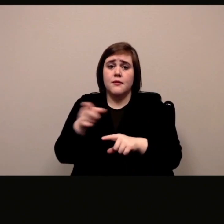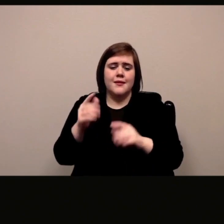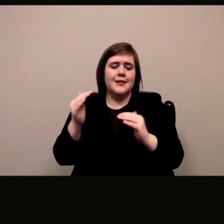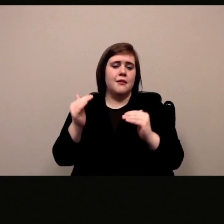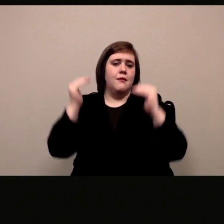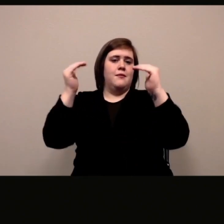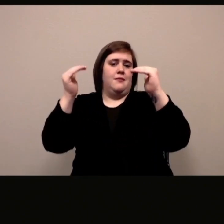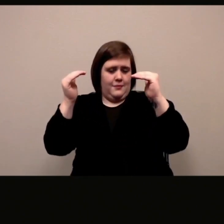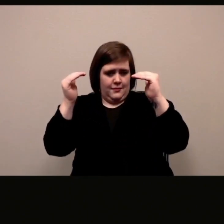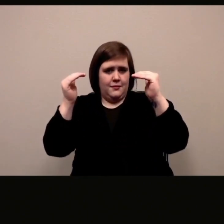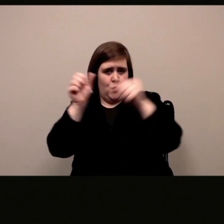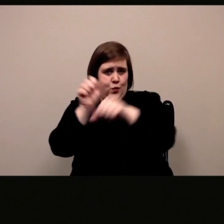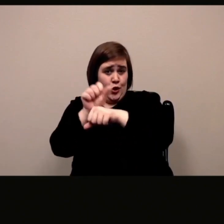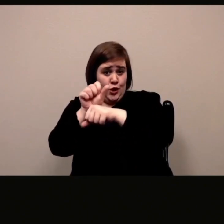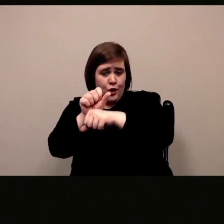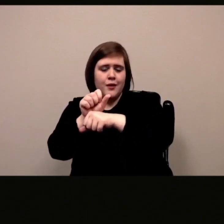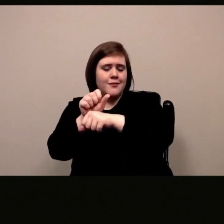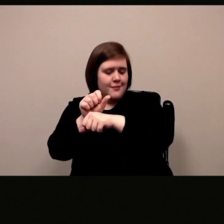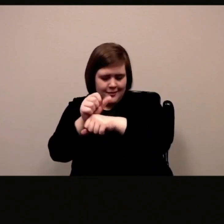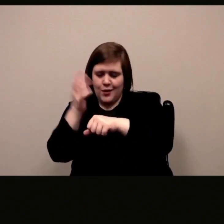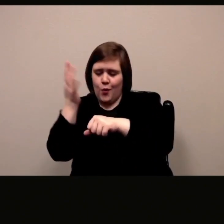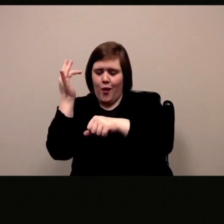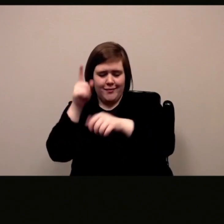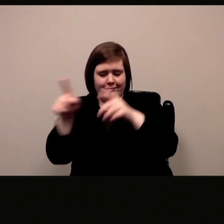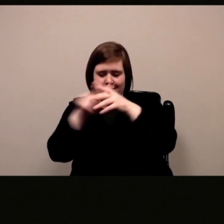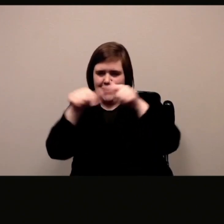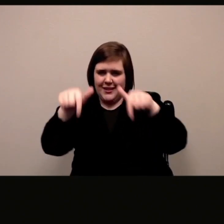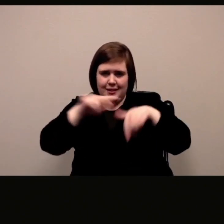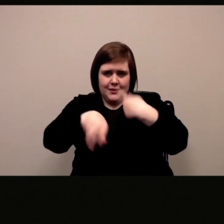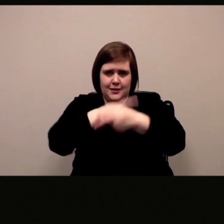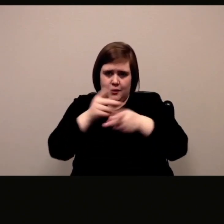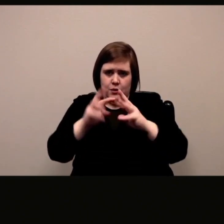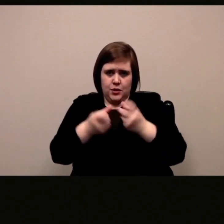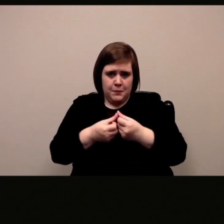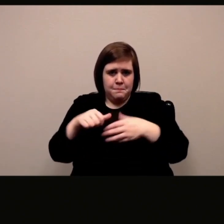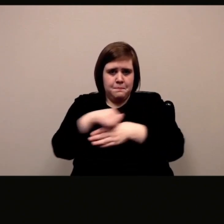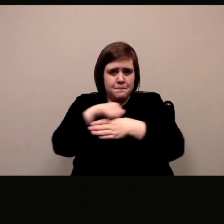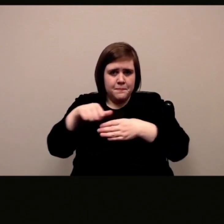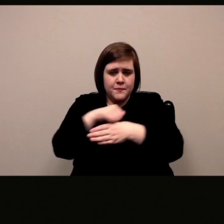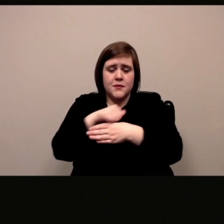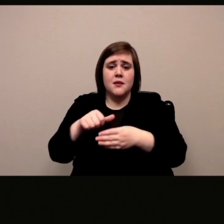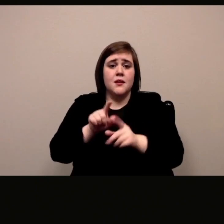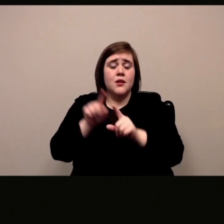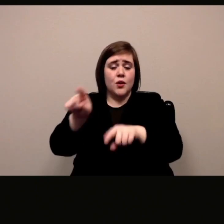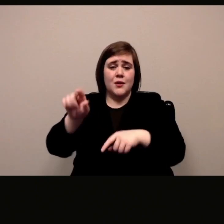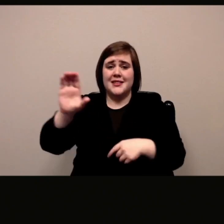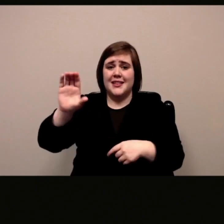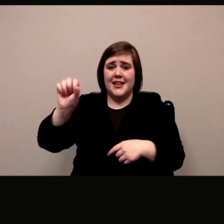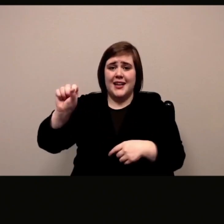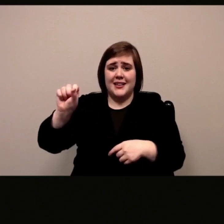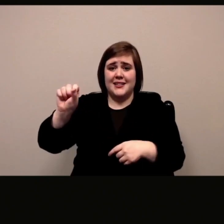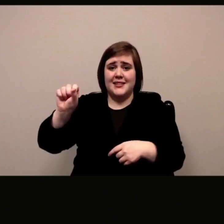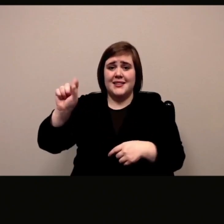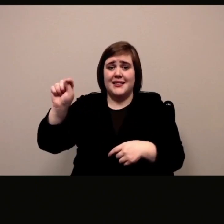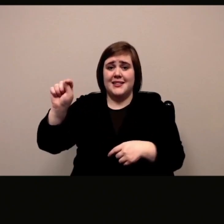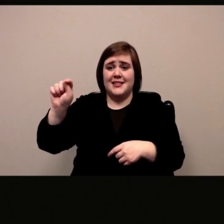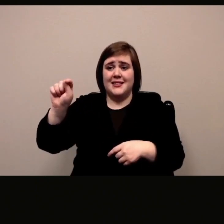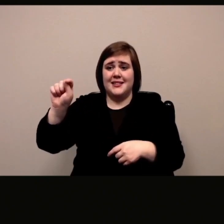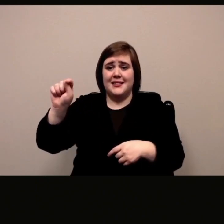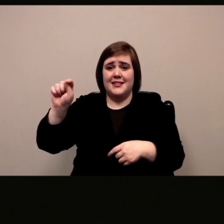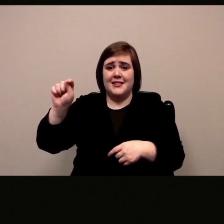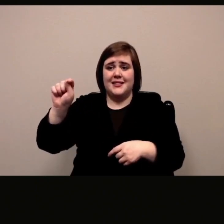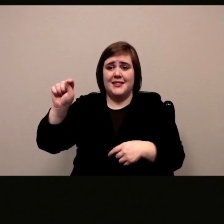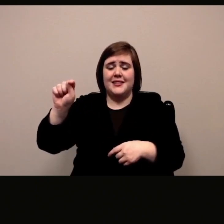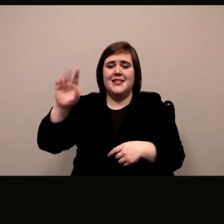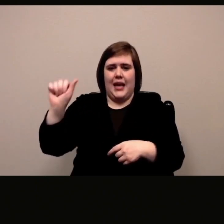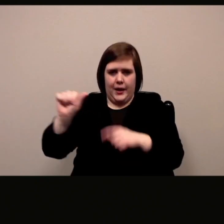work are the ones that come to things like this, like, the ones that go to CSTA, ISTE, other things like that. If,